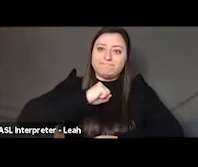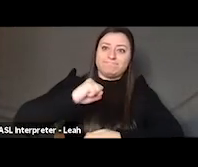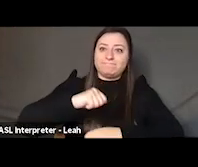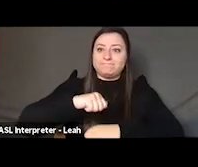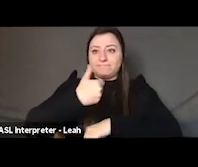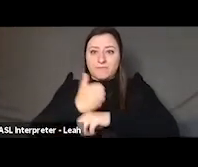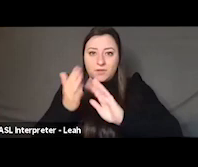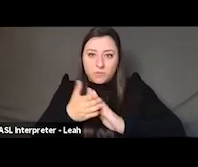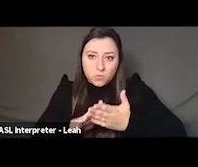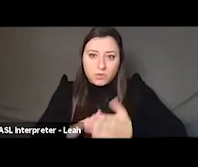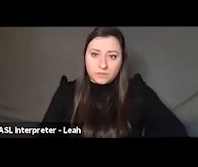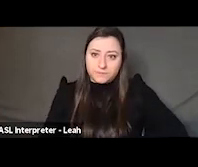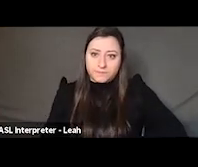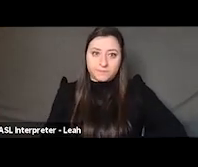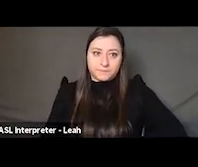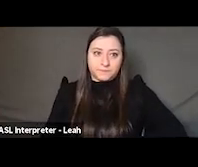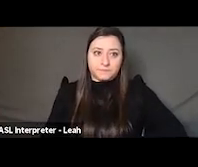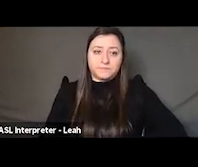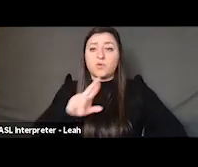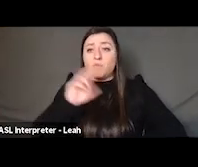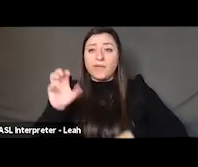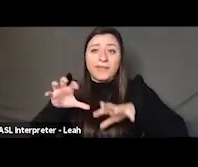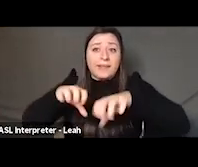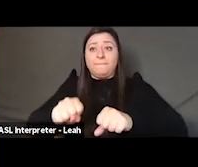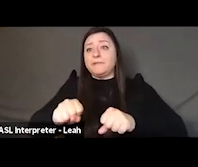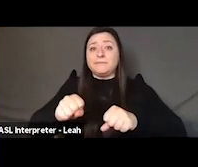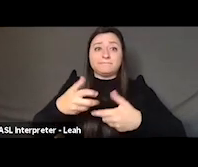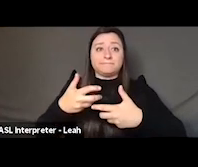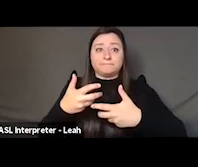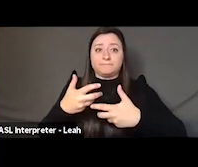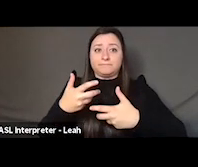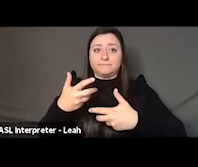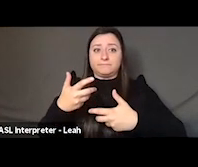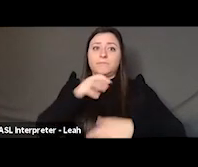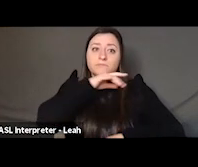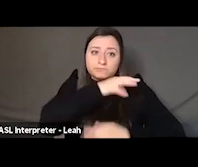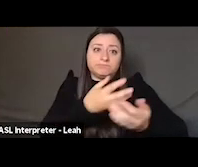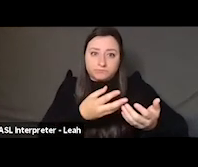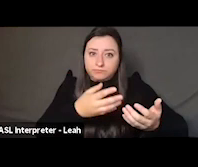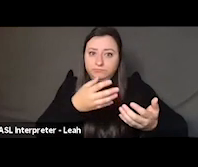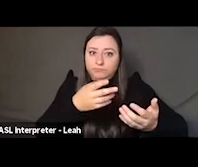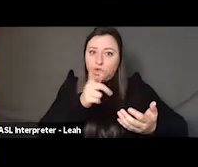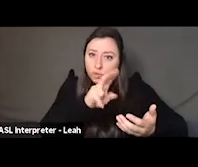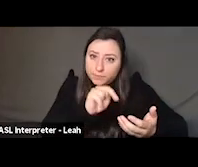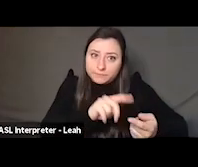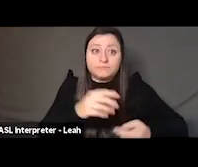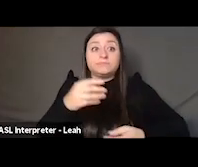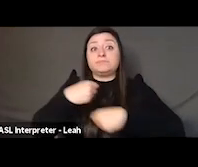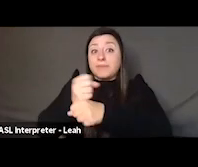Reclaiming these degraded urban spaces, regenerating ecological